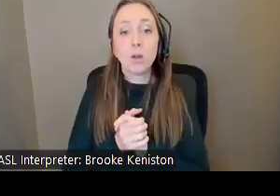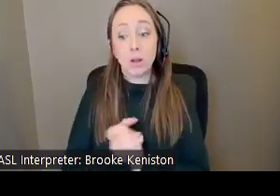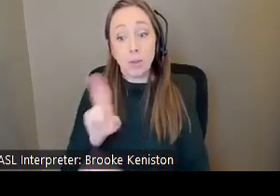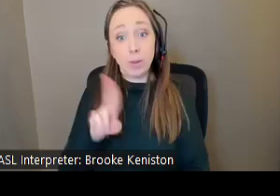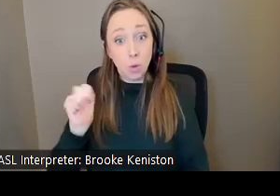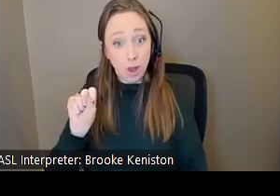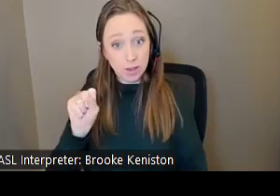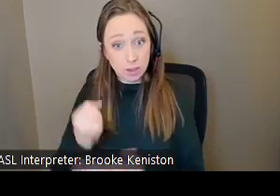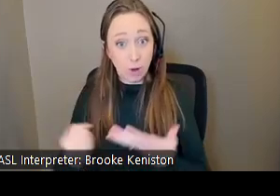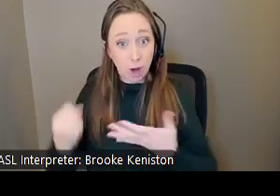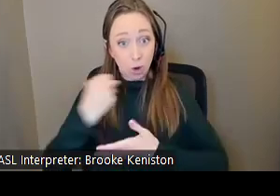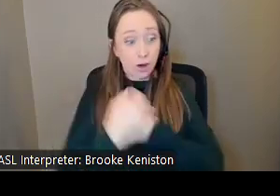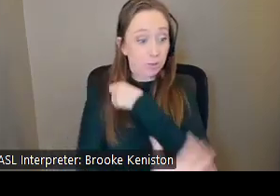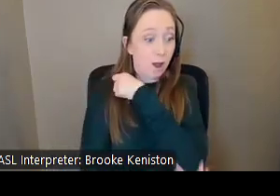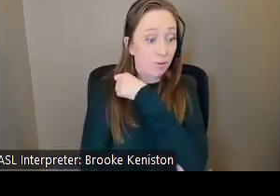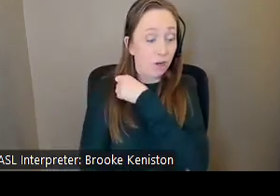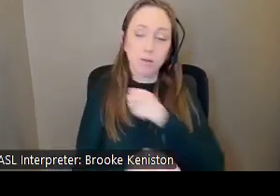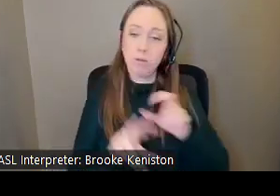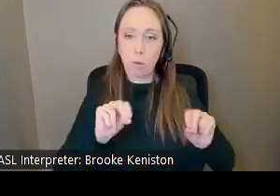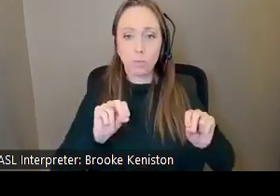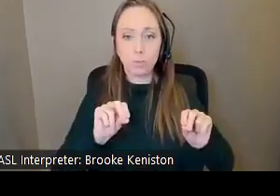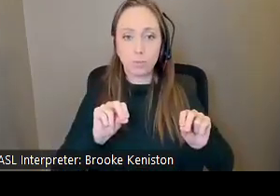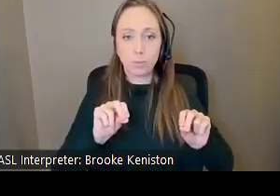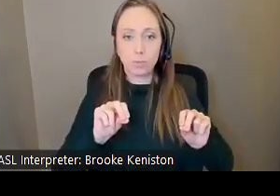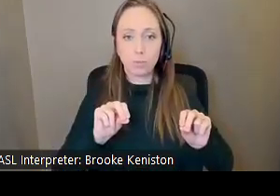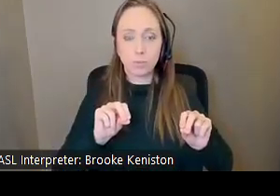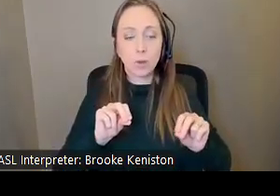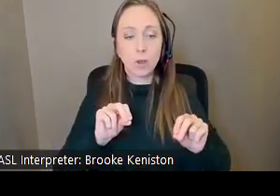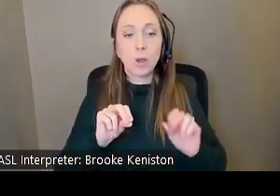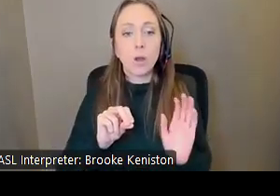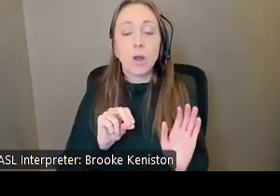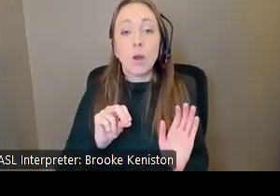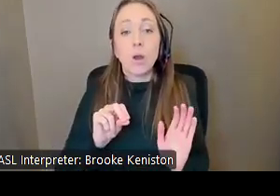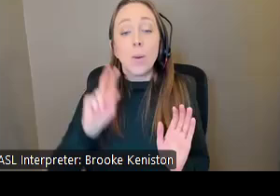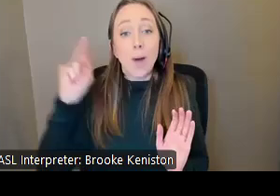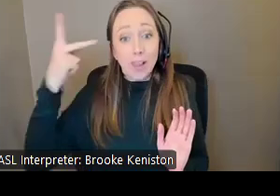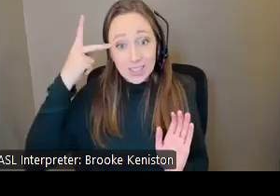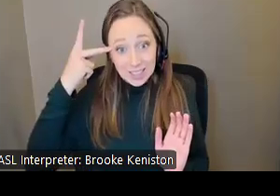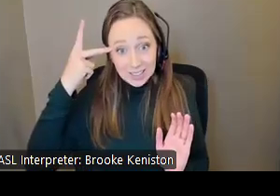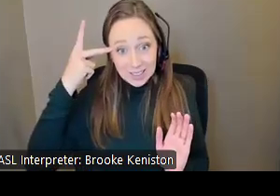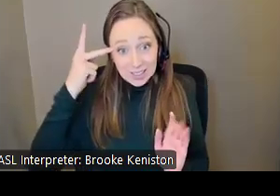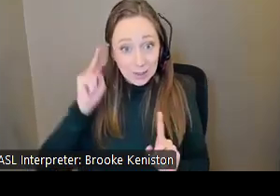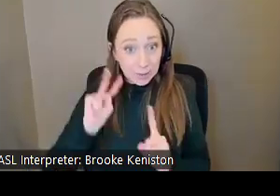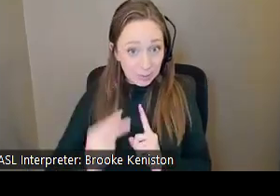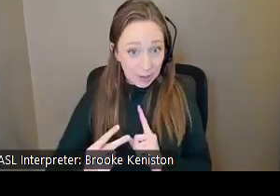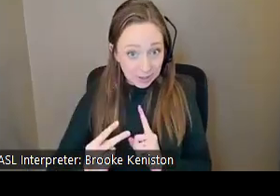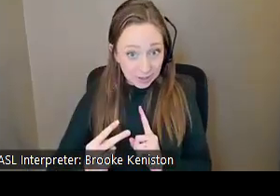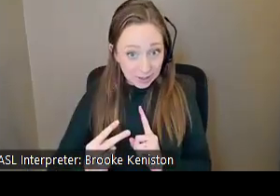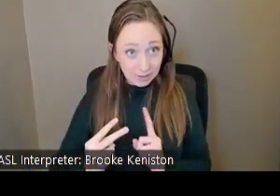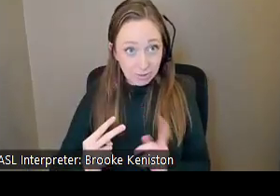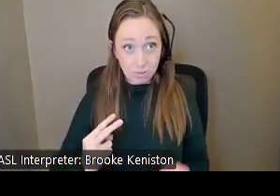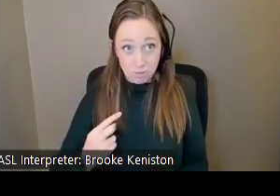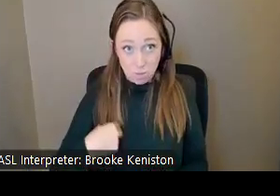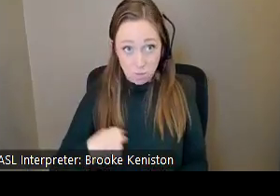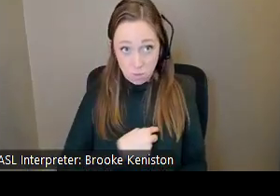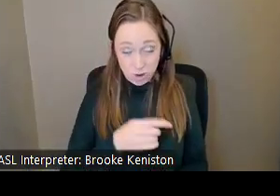US, right? It is not front and center. This is also one of those things from a policy perspective. I don't know if we'll get to a place where we're